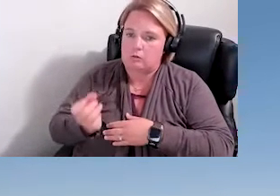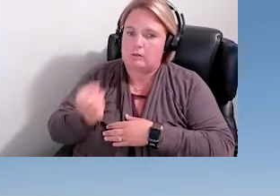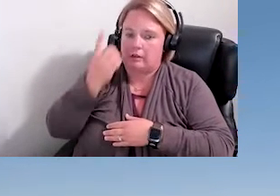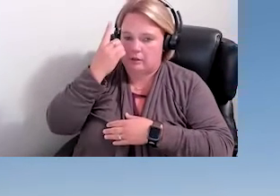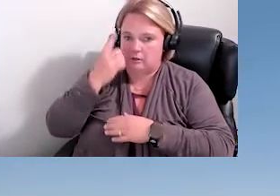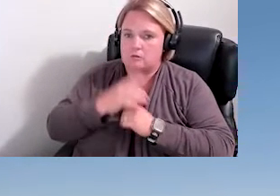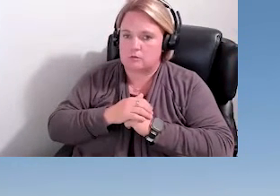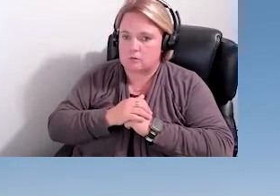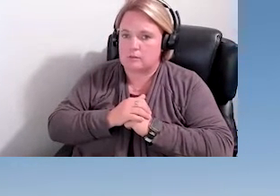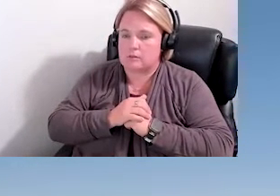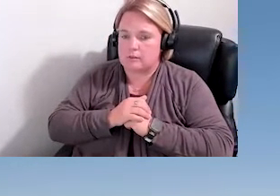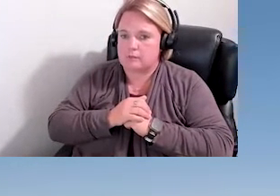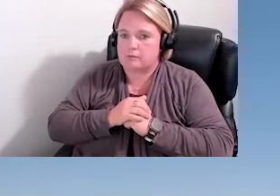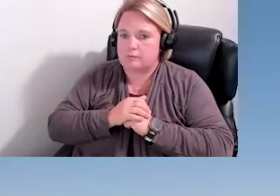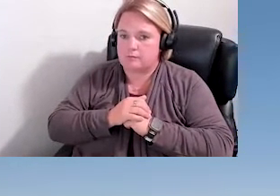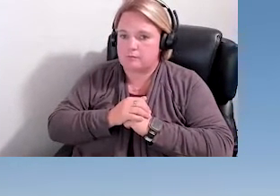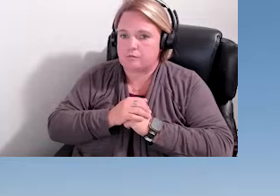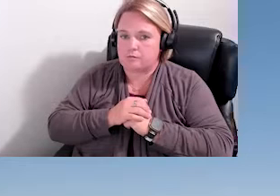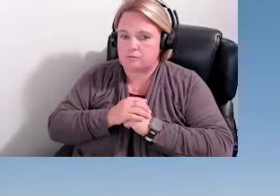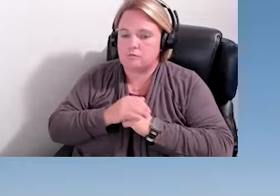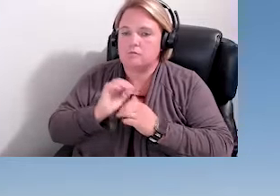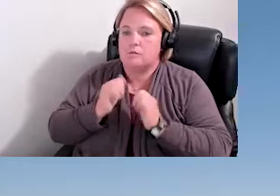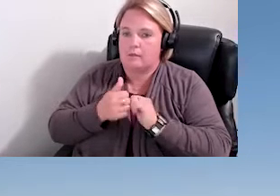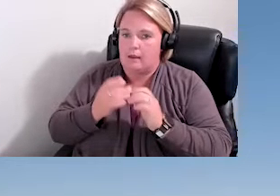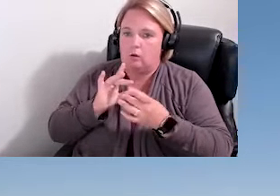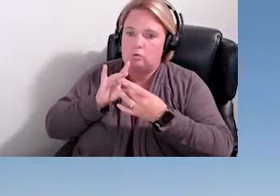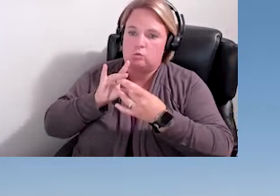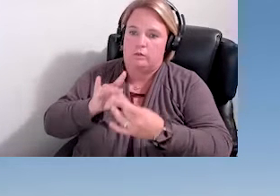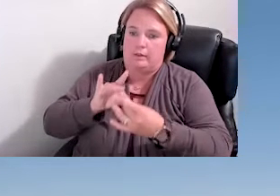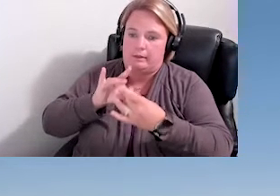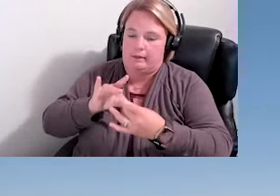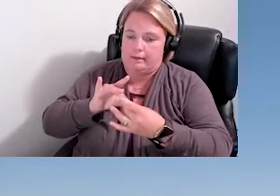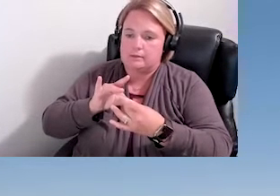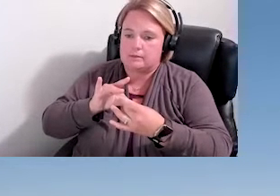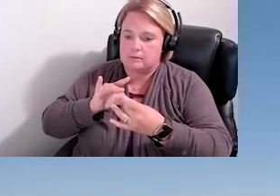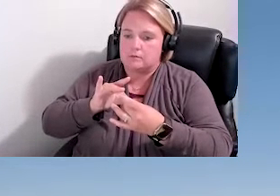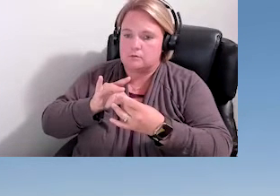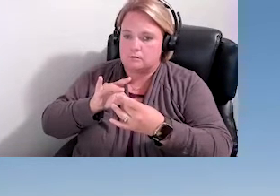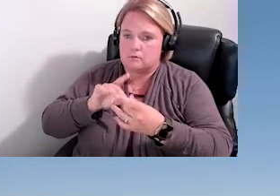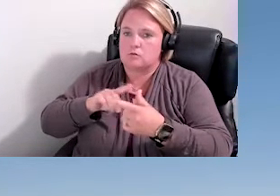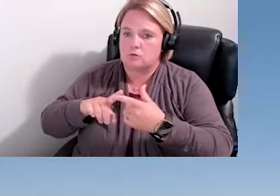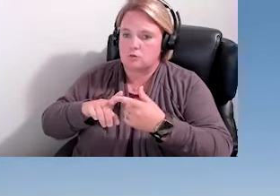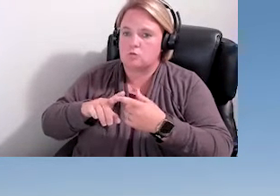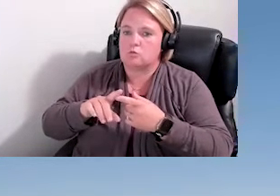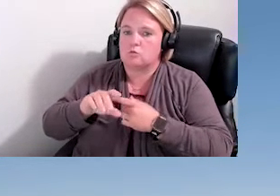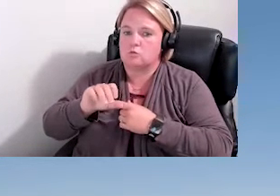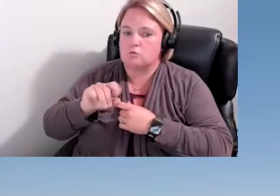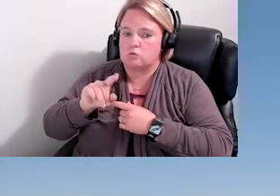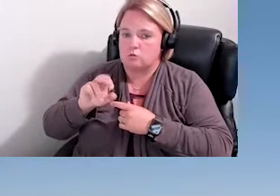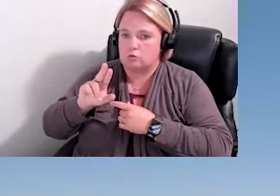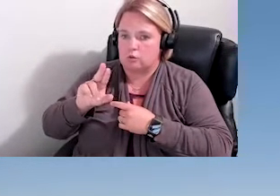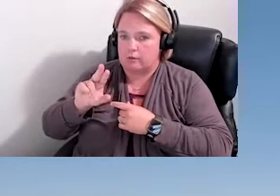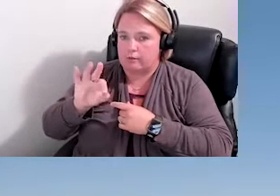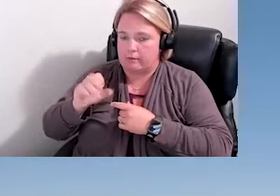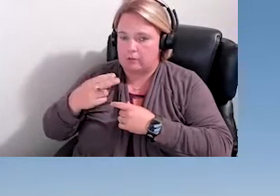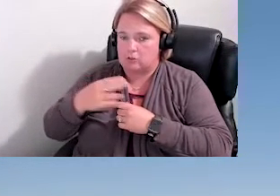this in itself is related to Starfish Early Alert.